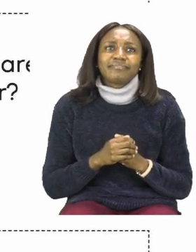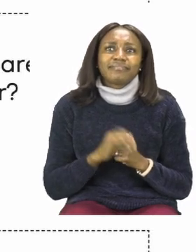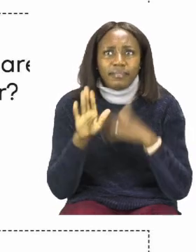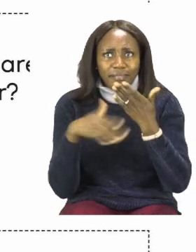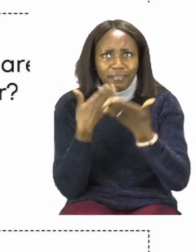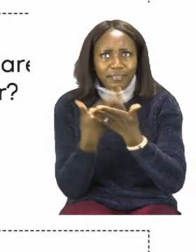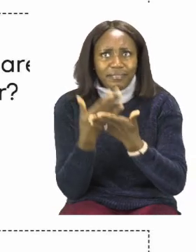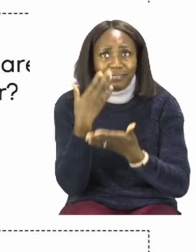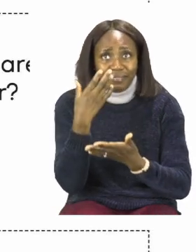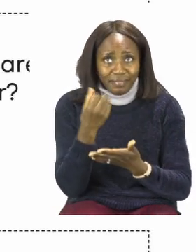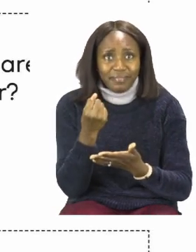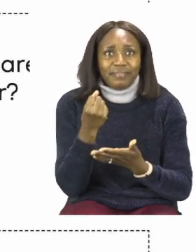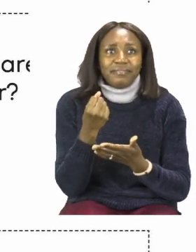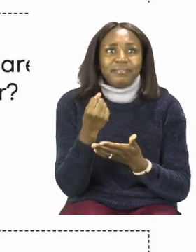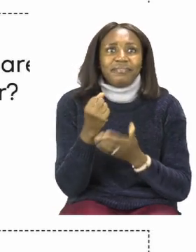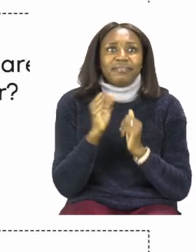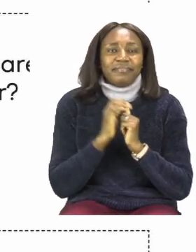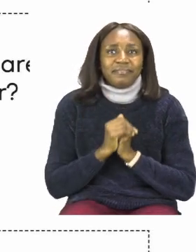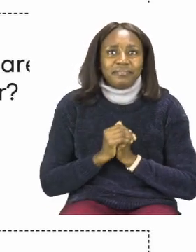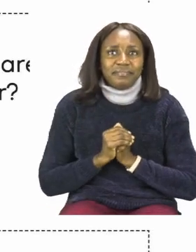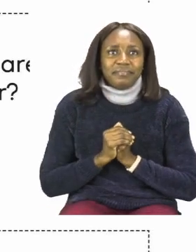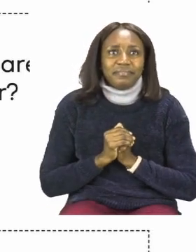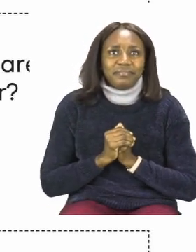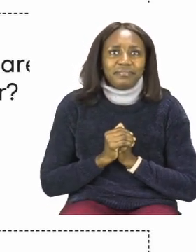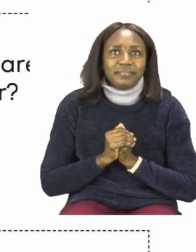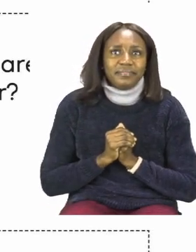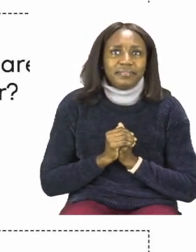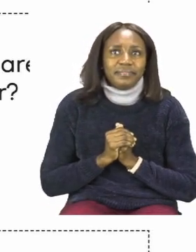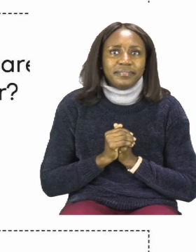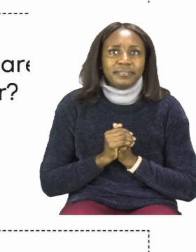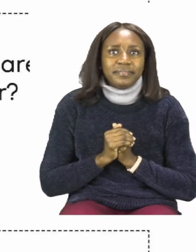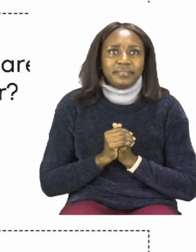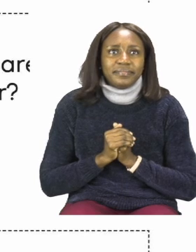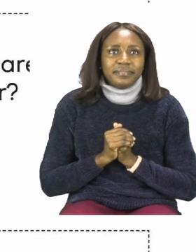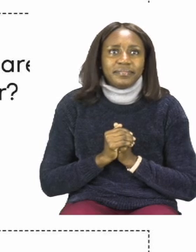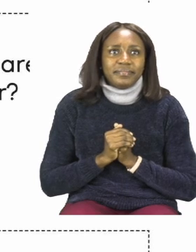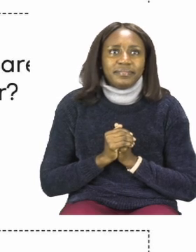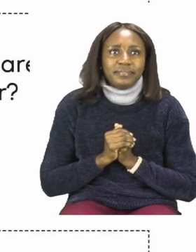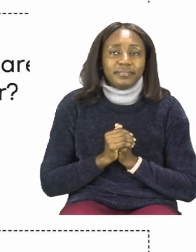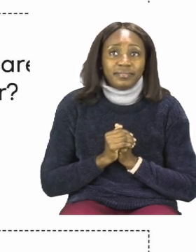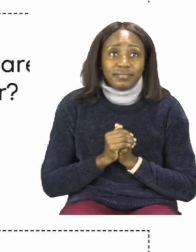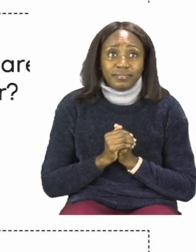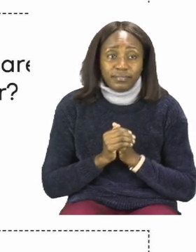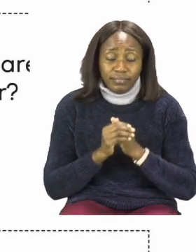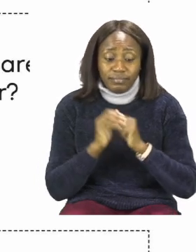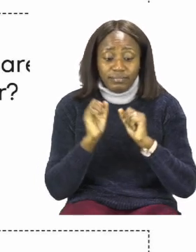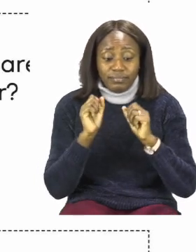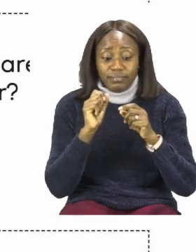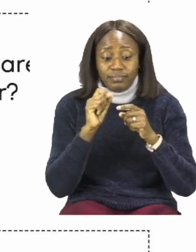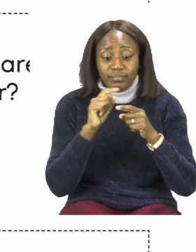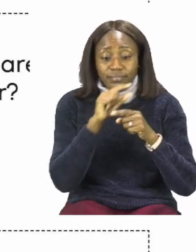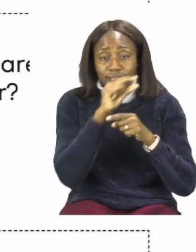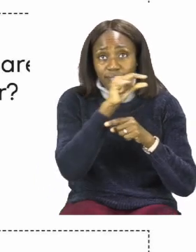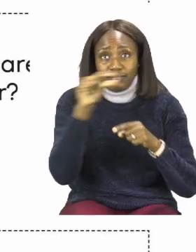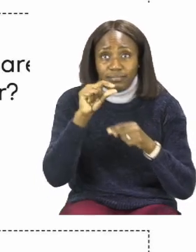We are going to do the last one and remember when we start we need to read it twice so that we understand what the problem